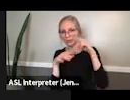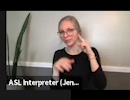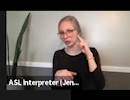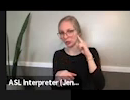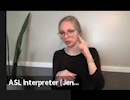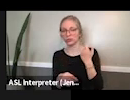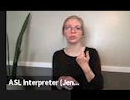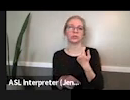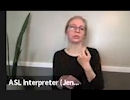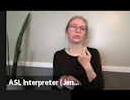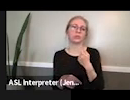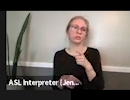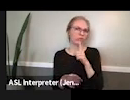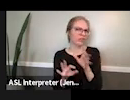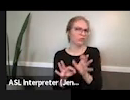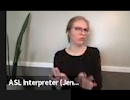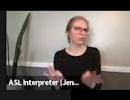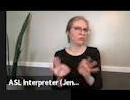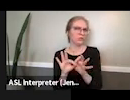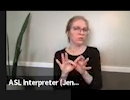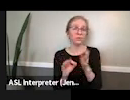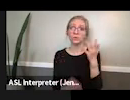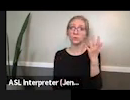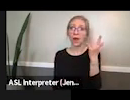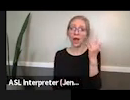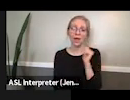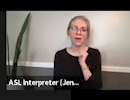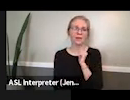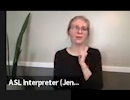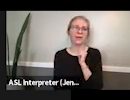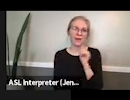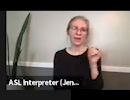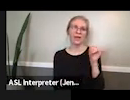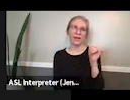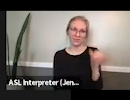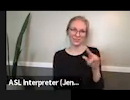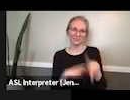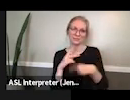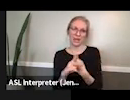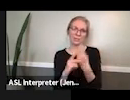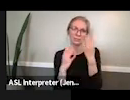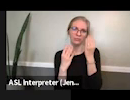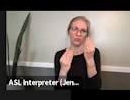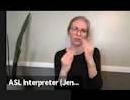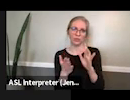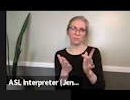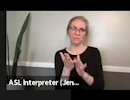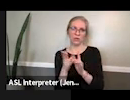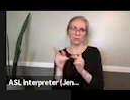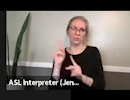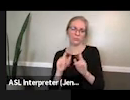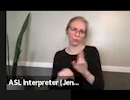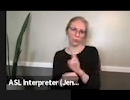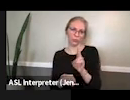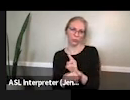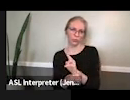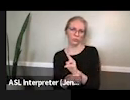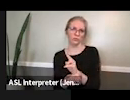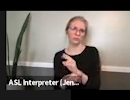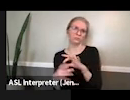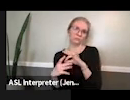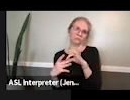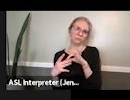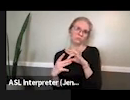is critical because this is the kind of information medical folks use, and this has to do with